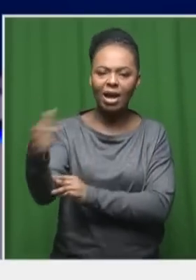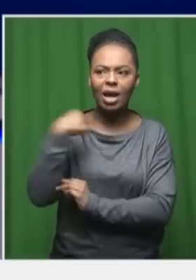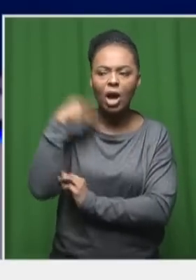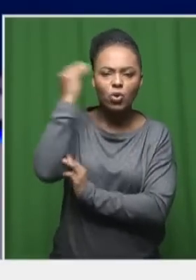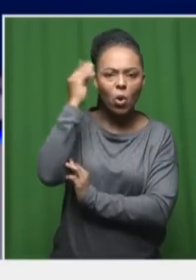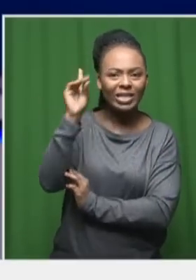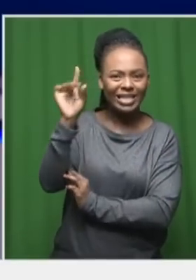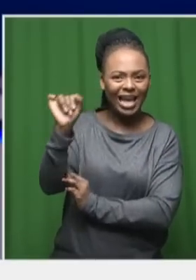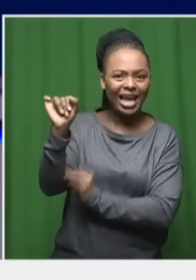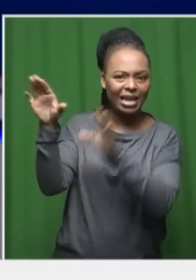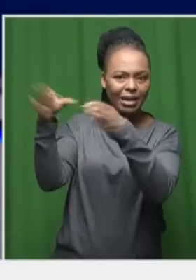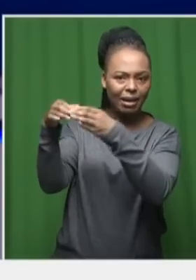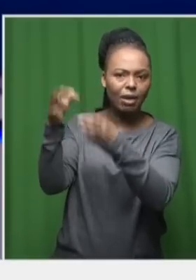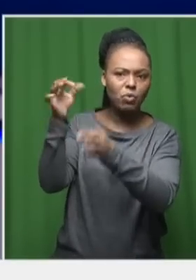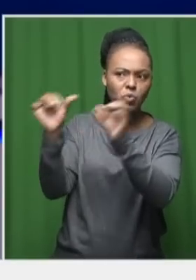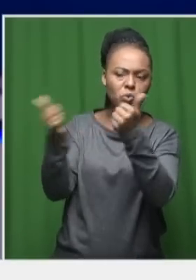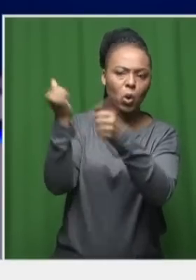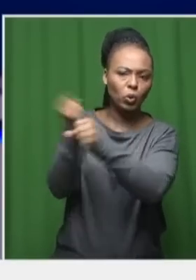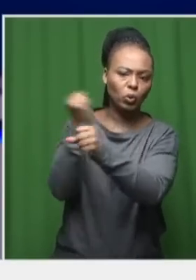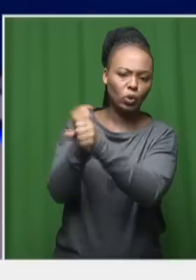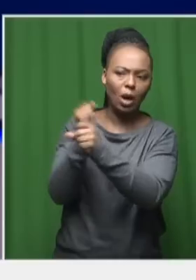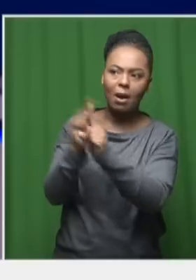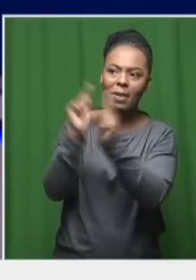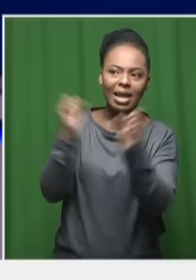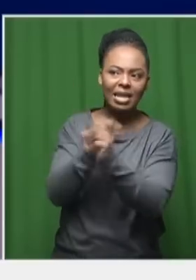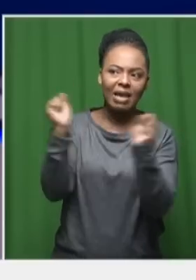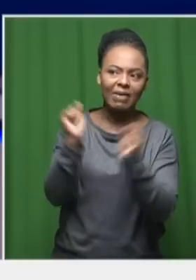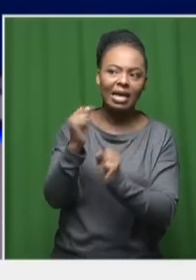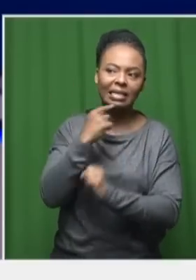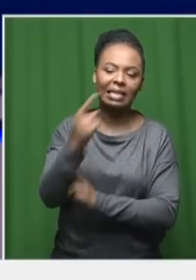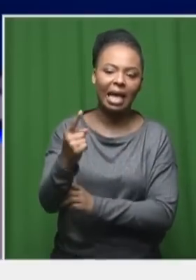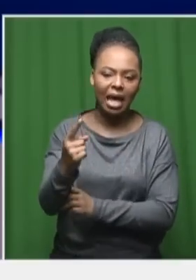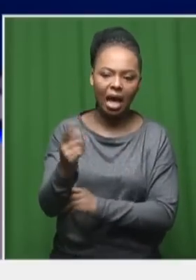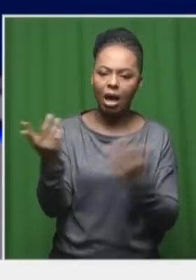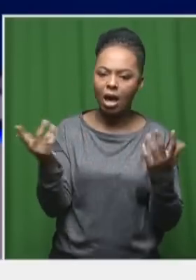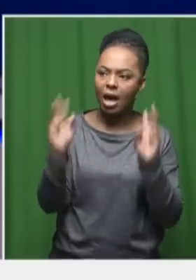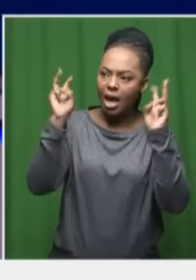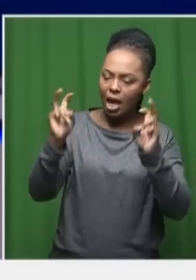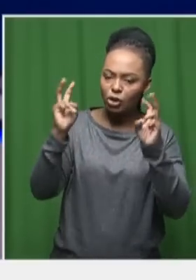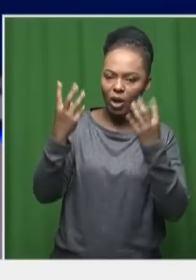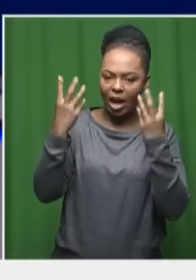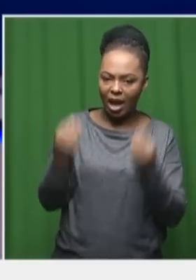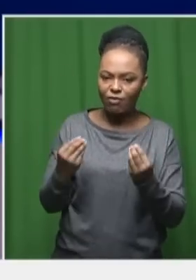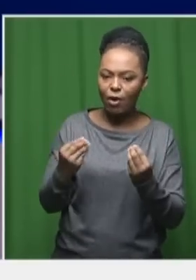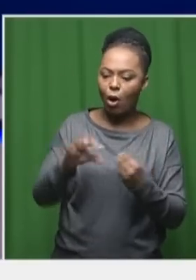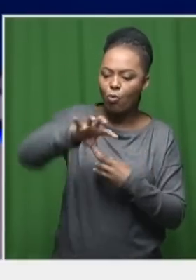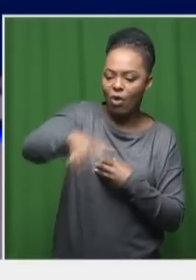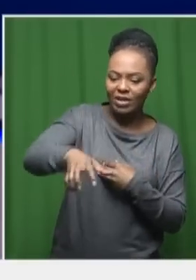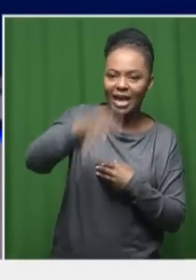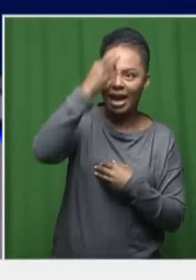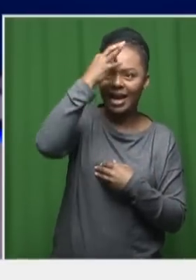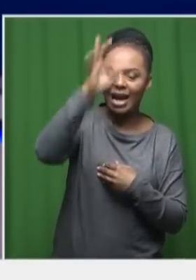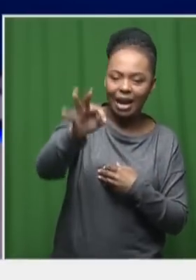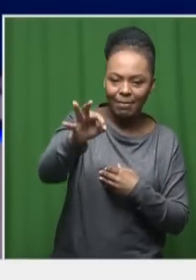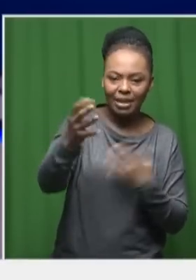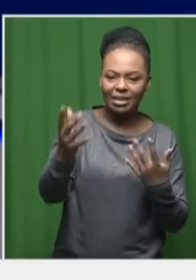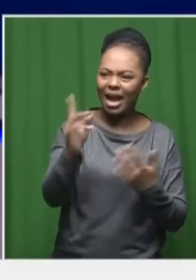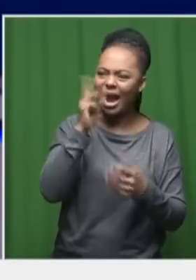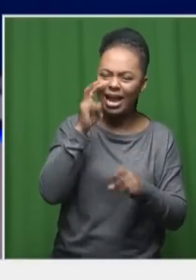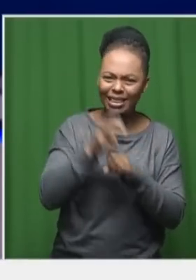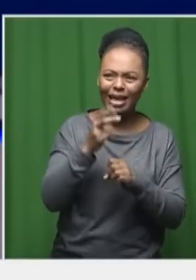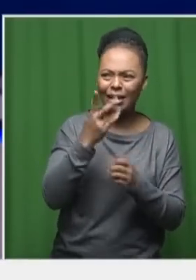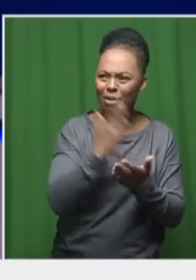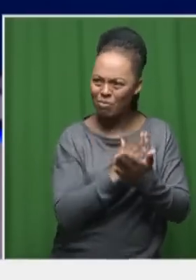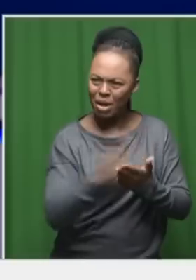really has done a very sterling job in this, but I'm not hearing them speak about, listen, the issue of having a provincial government, because I think that should be done away with, because that's